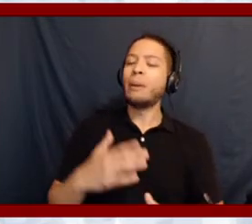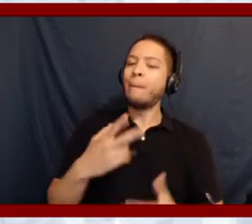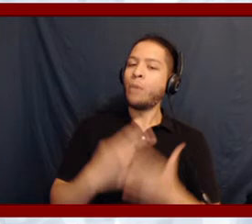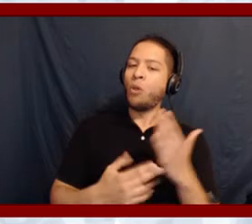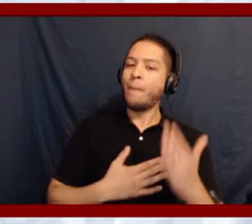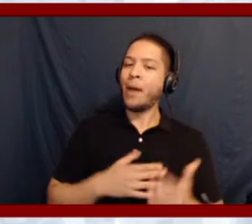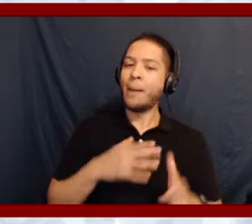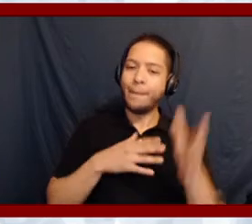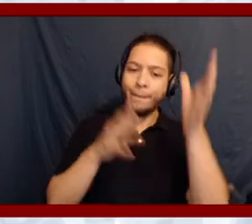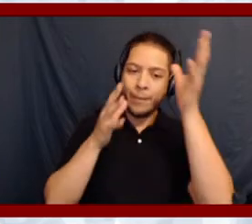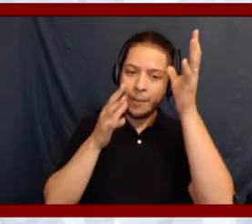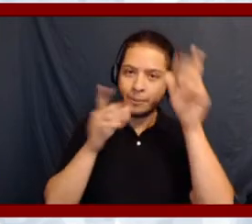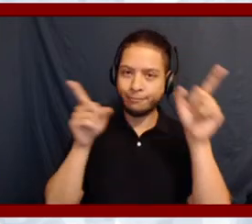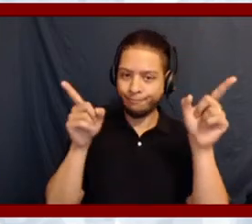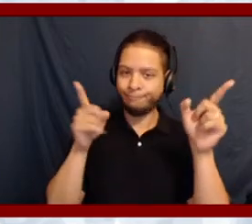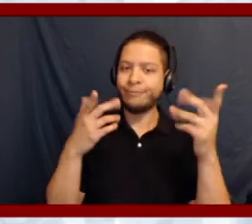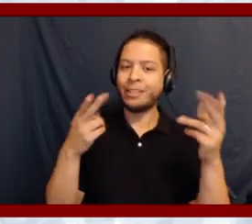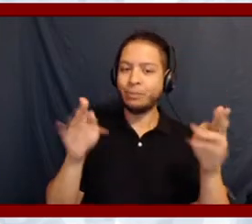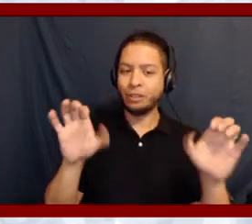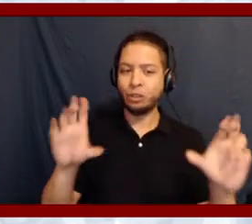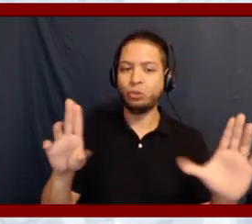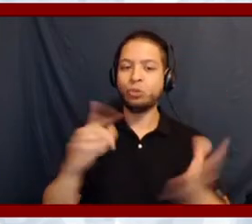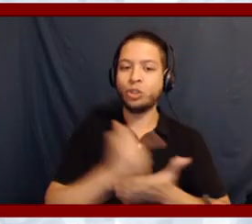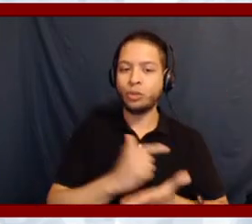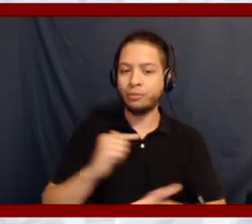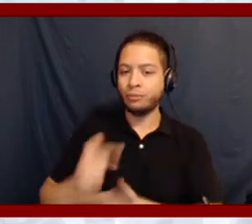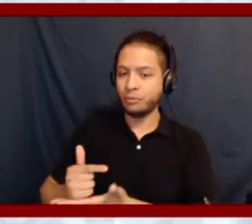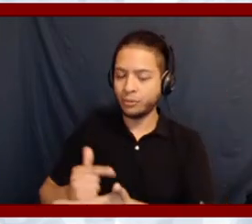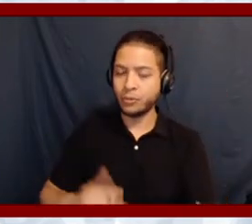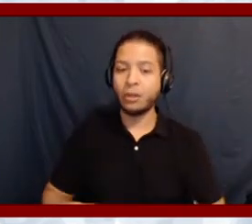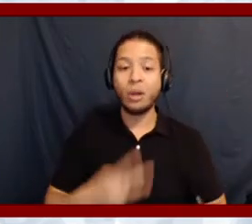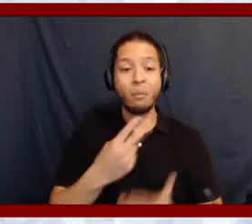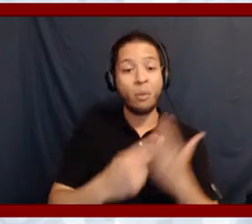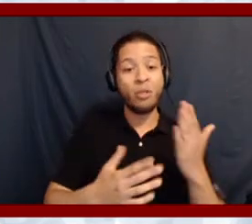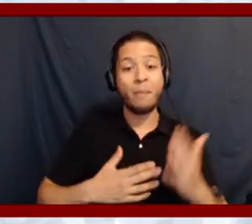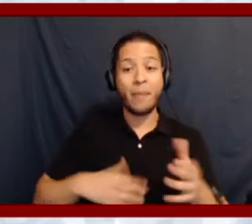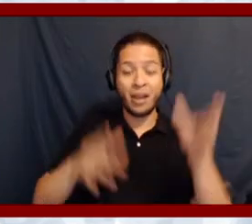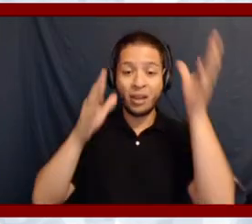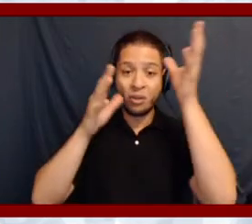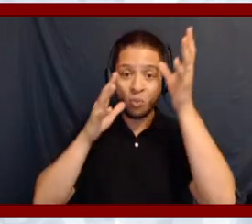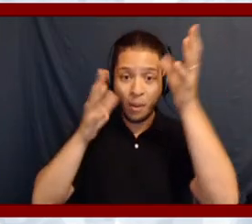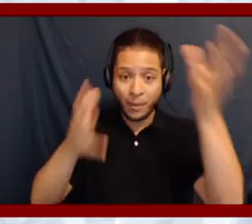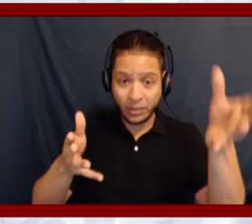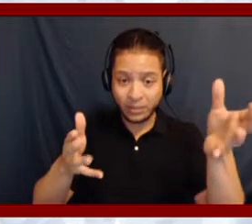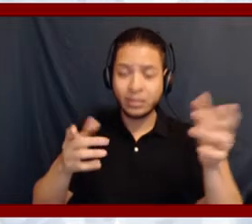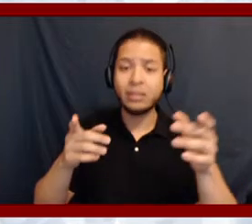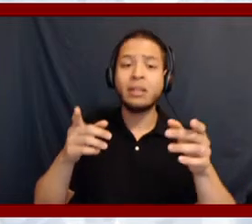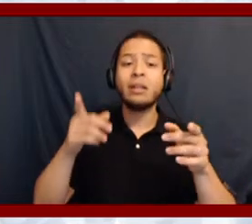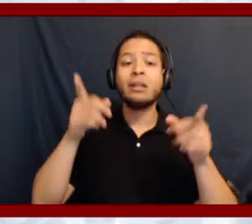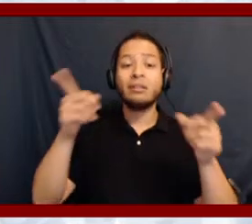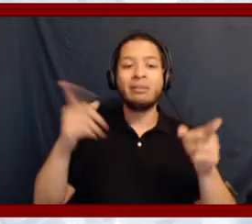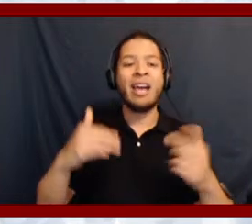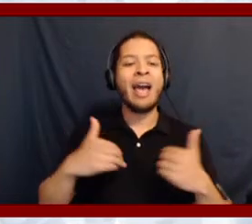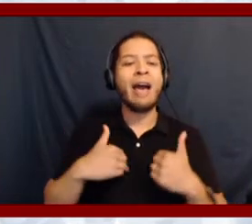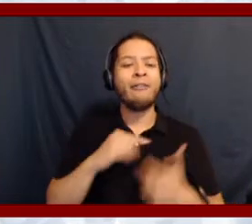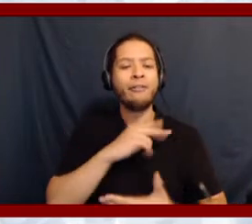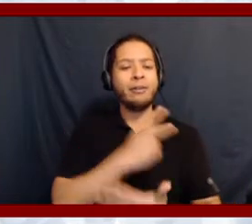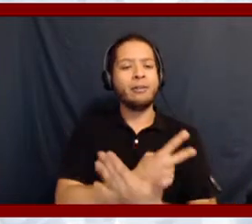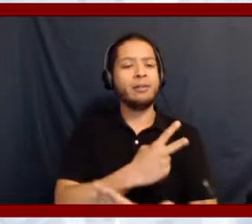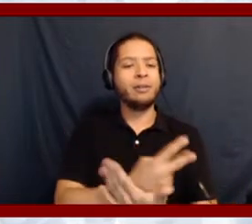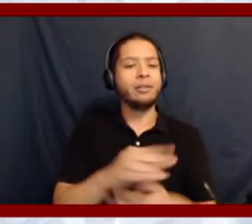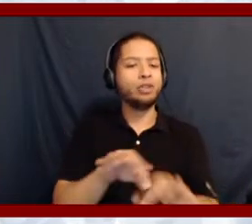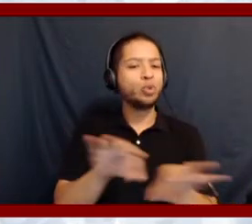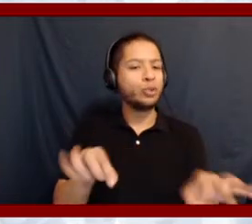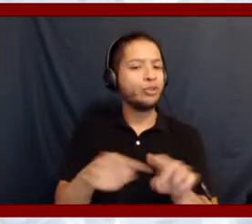and my grandparents had doctorate degrees from HBCUs, it runs through our family. Both my brother and